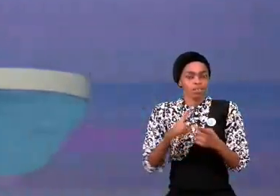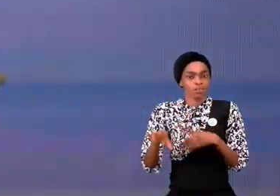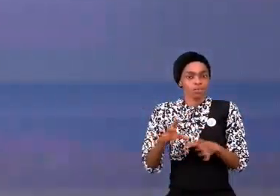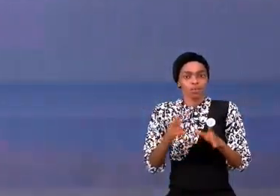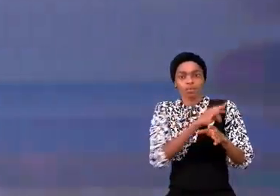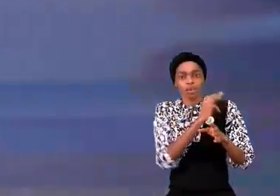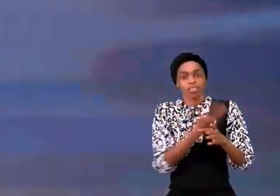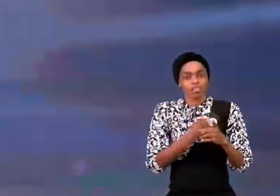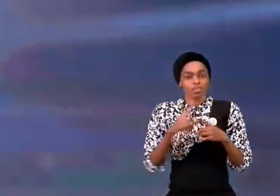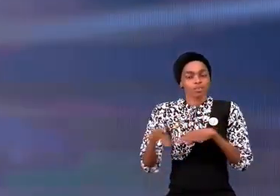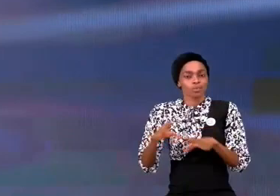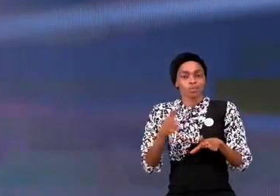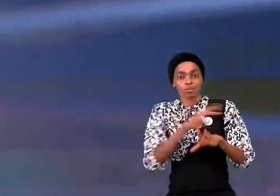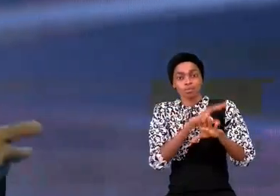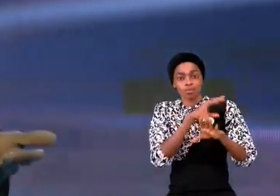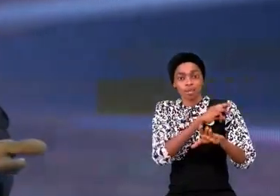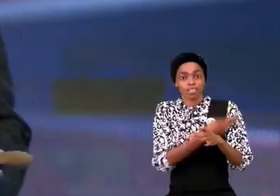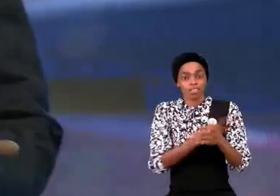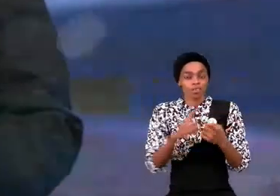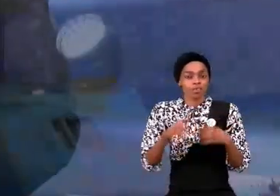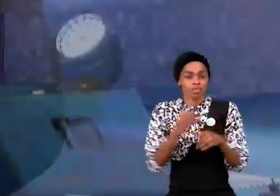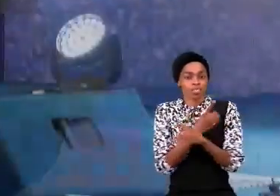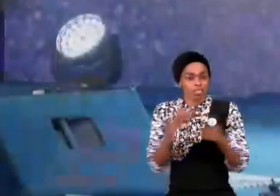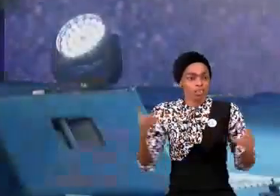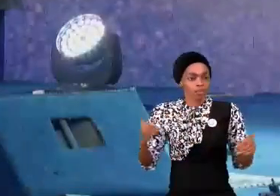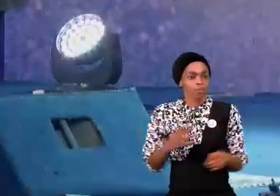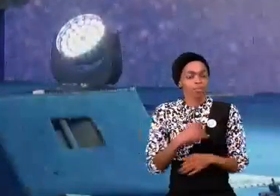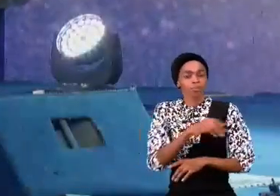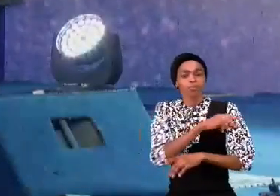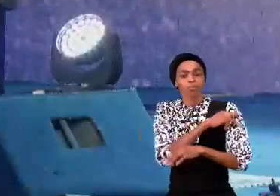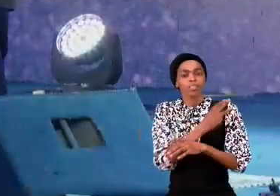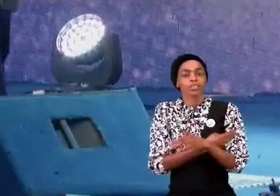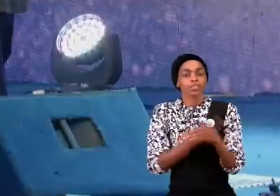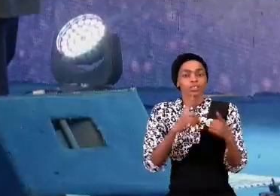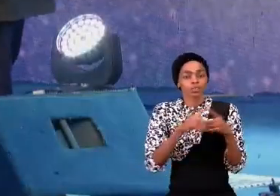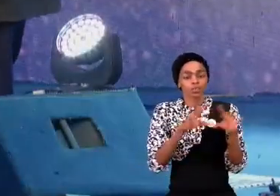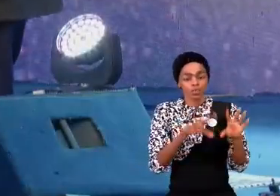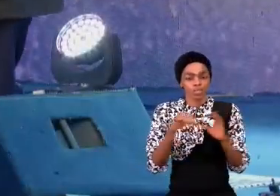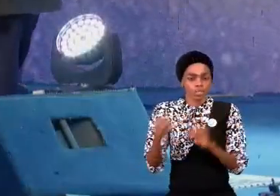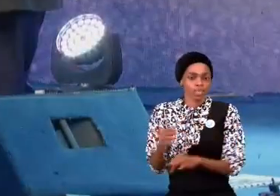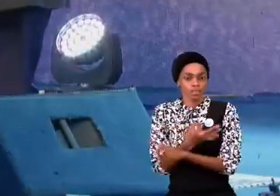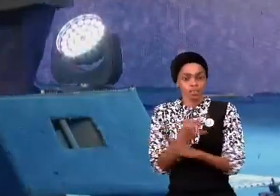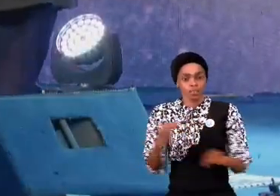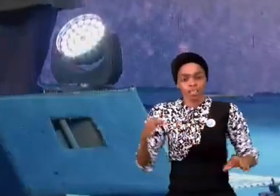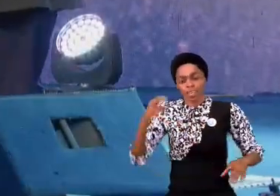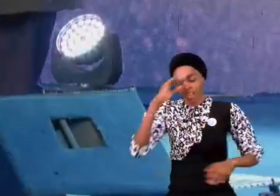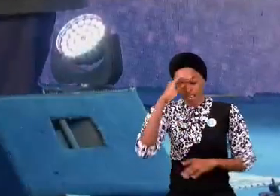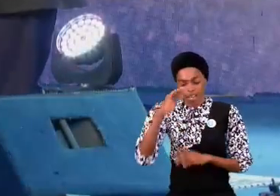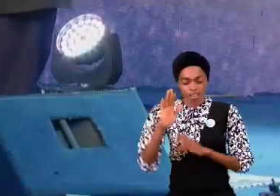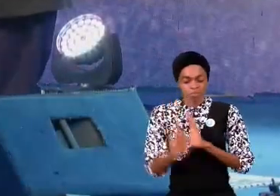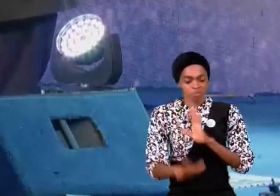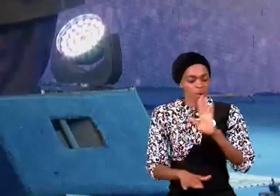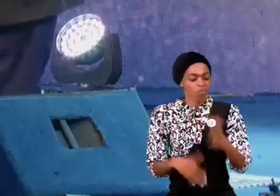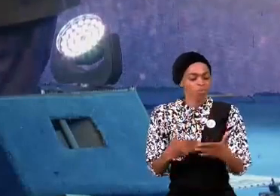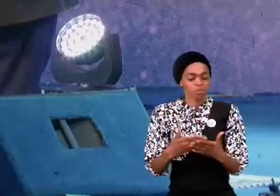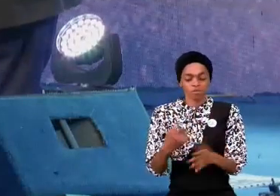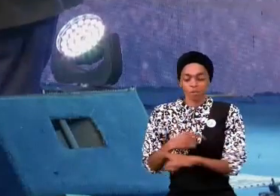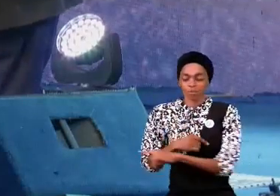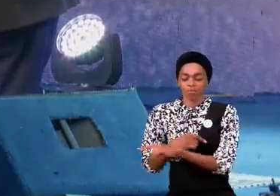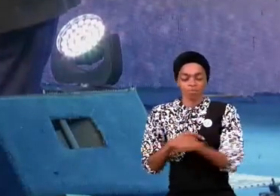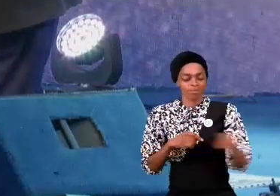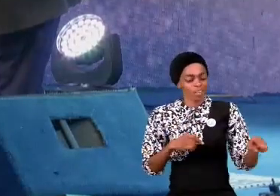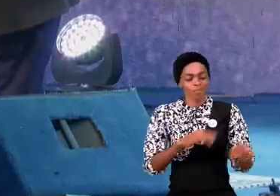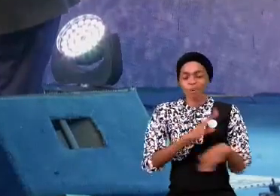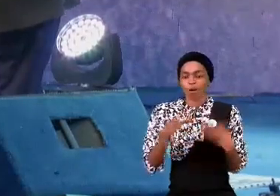before them all, and they were all amazed and glorified God, saying, we never